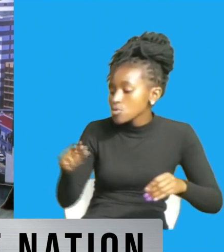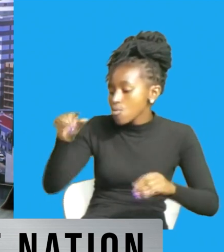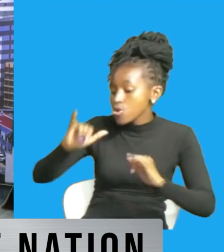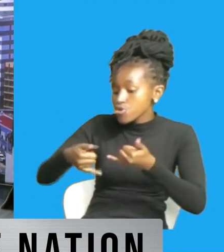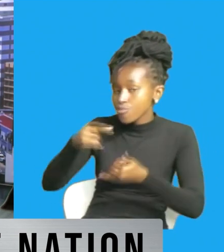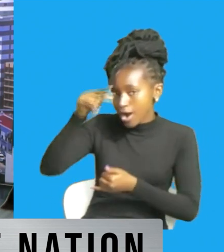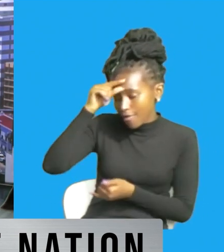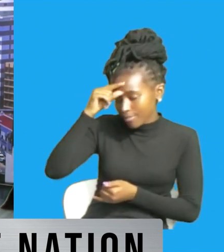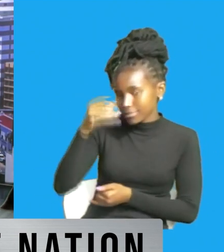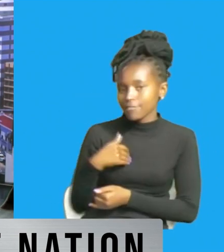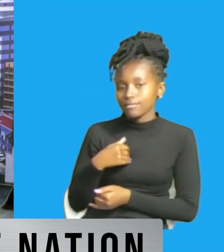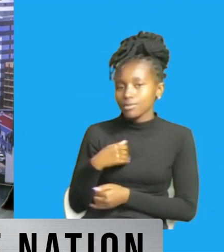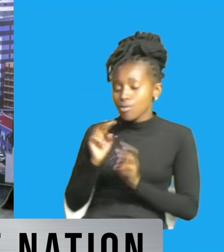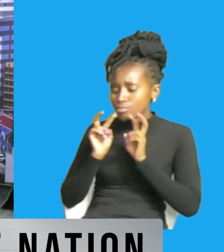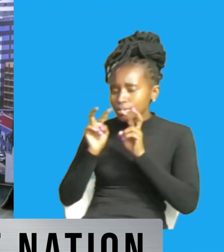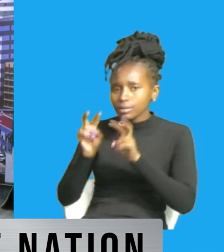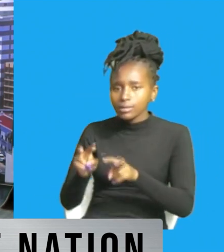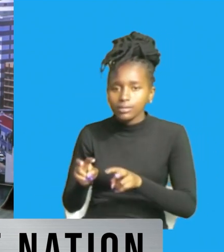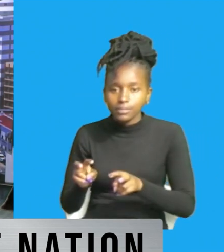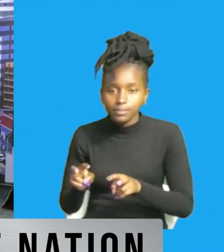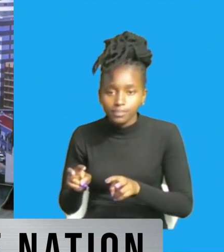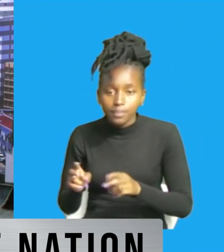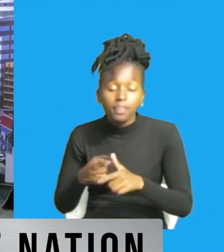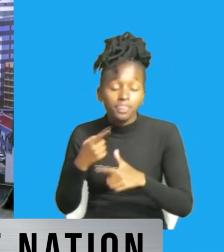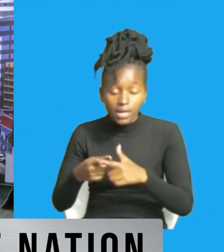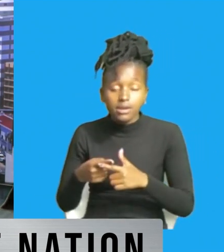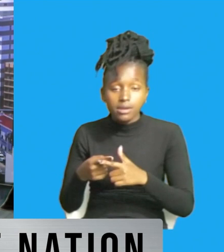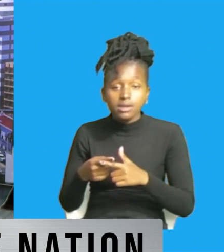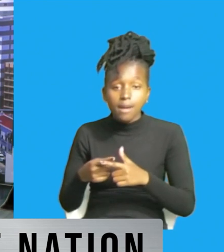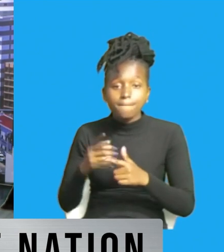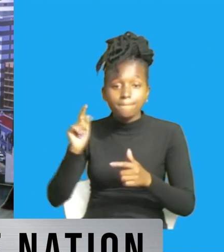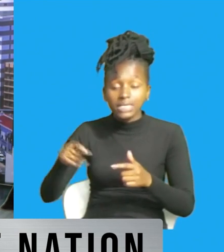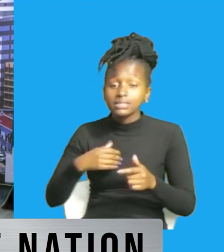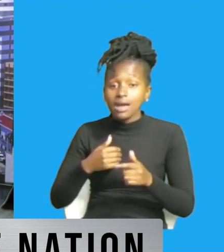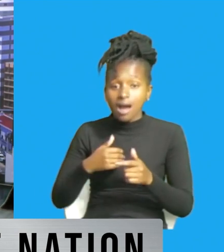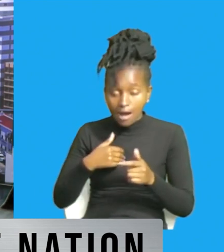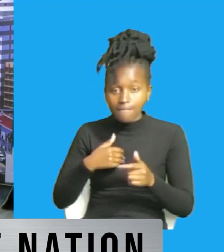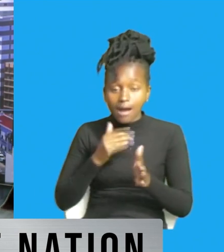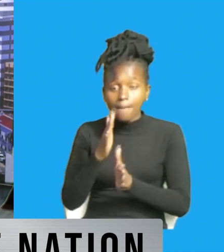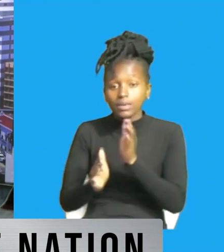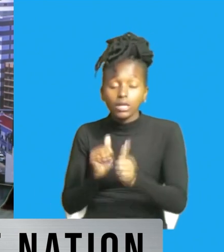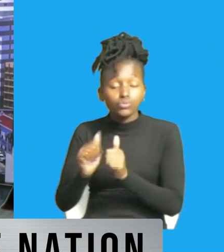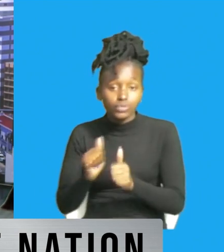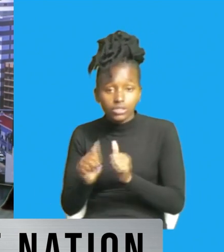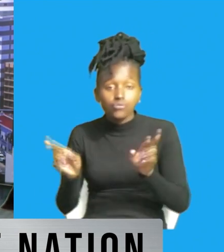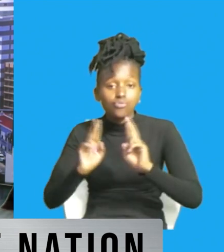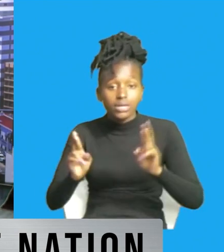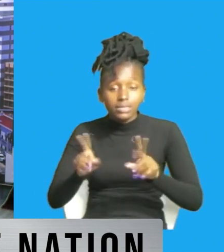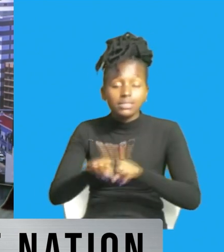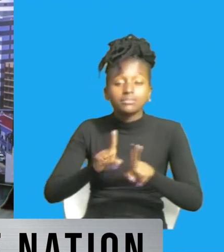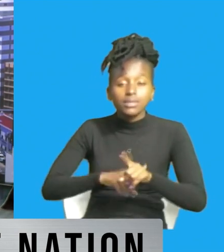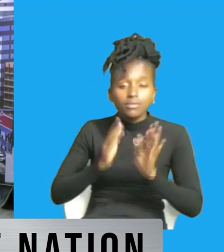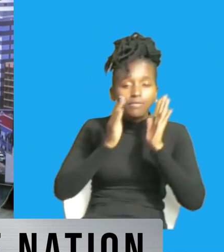feel that maybe it is bigger than our leaders, maybe it is us wananchi ndio tuende tuingie kwa hii mambo na